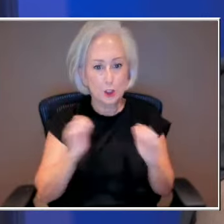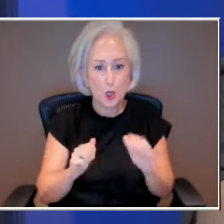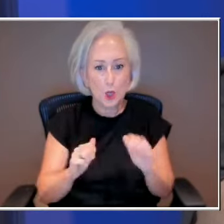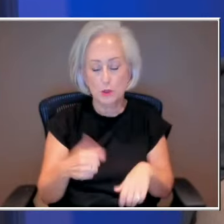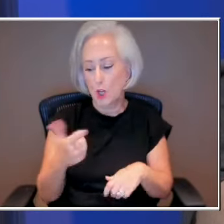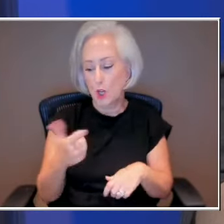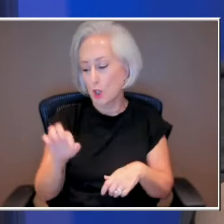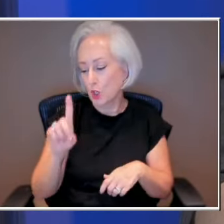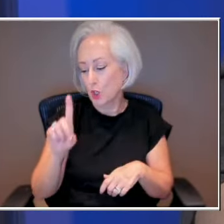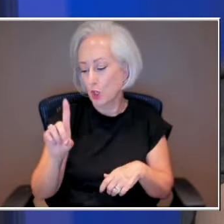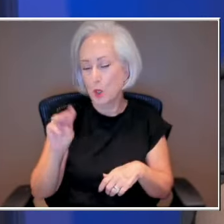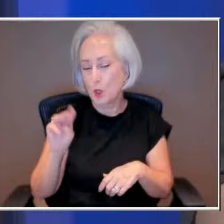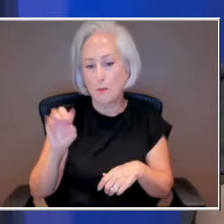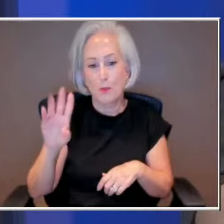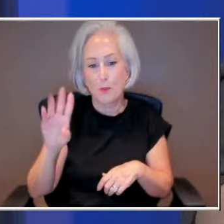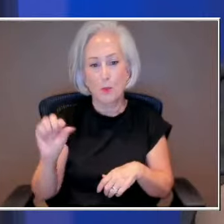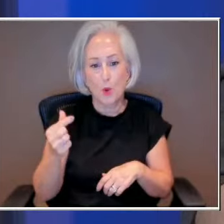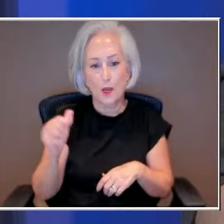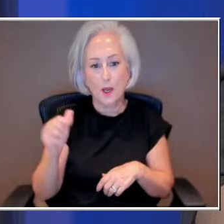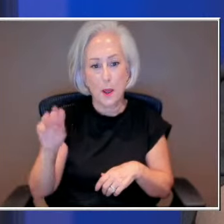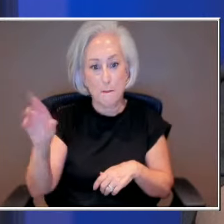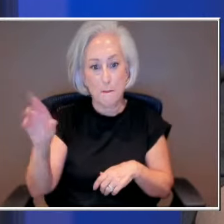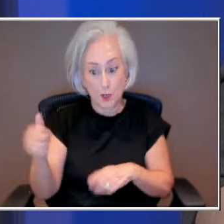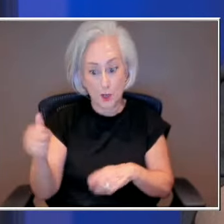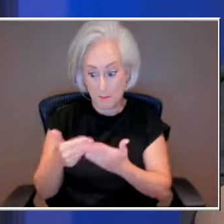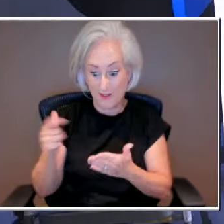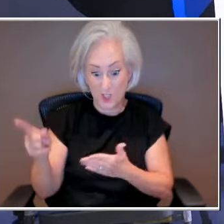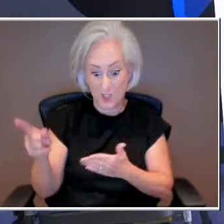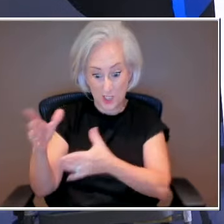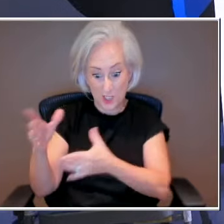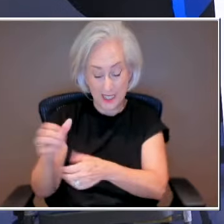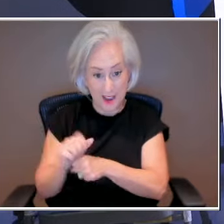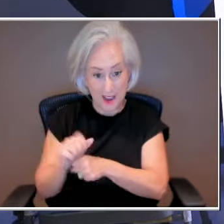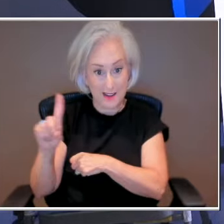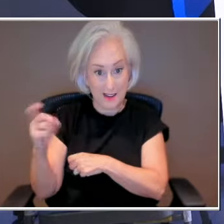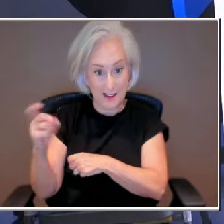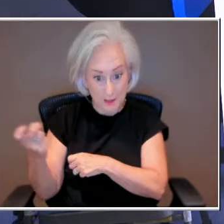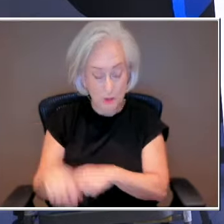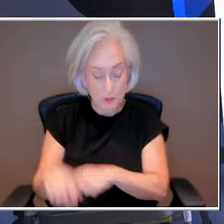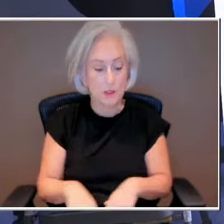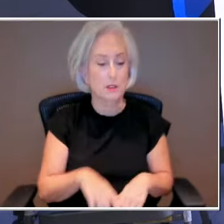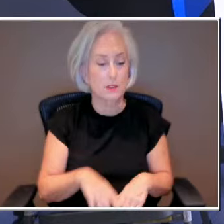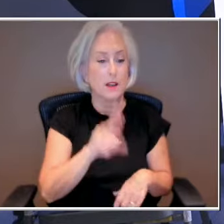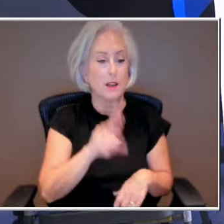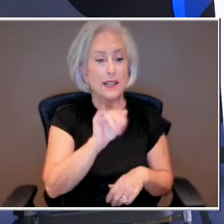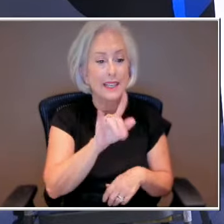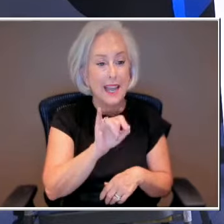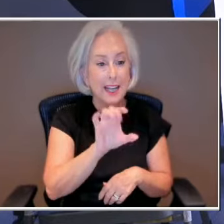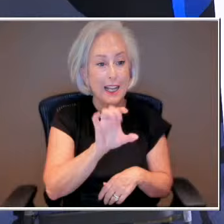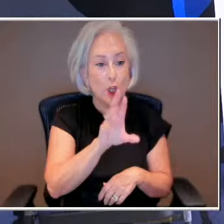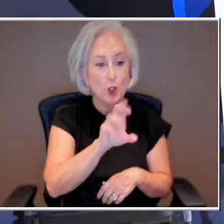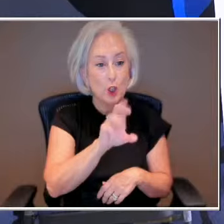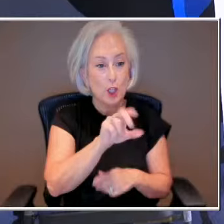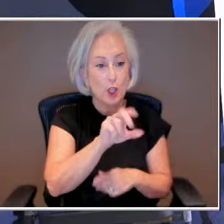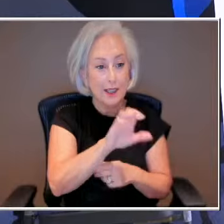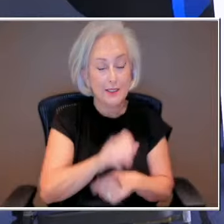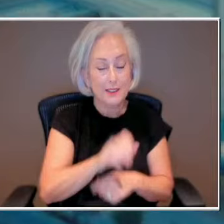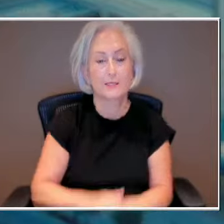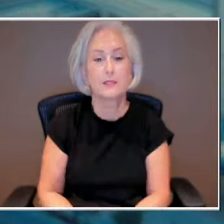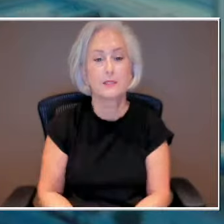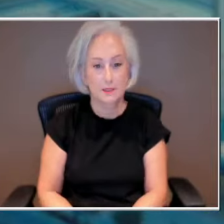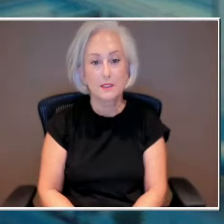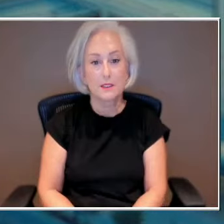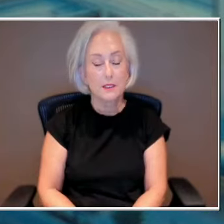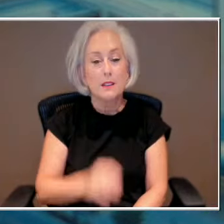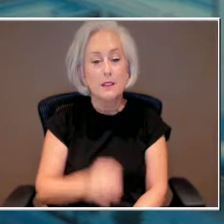was before she got diagnosed. So it was just amazing. Going everywhere, sharing your story. Anybody that will listen, if I can build the awareness, just